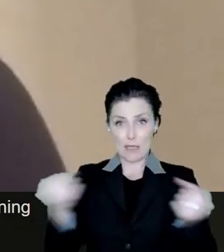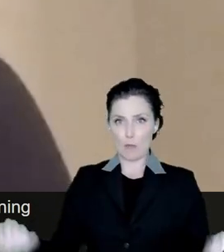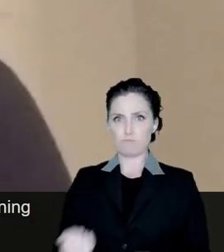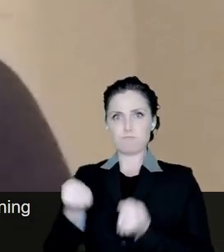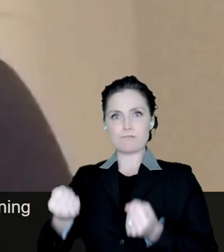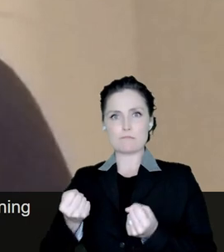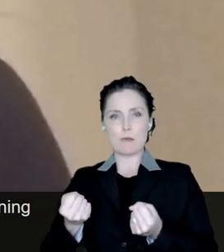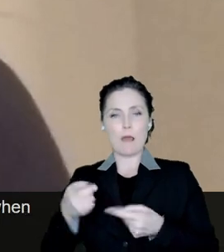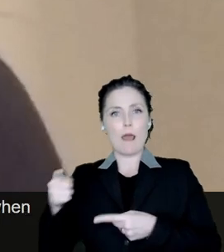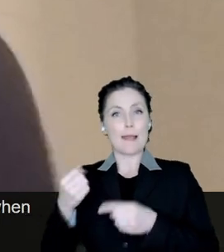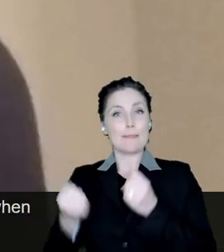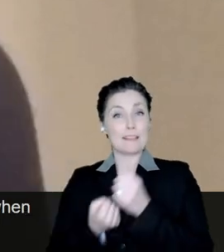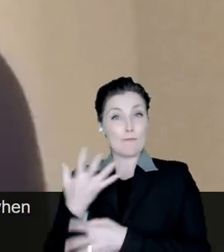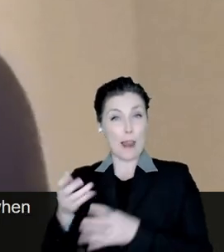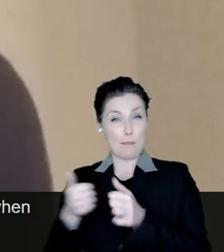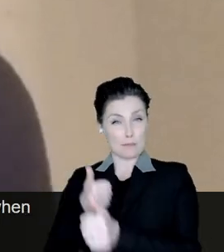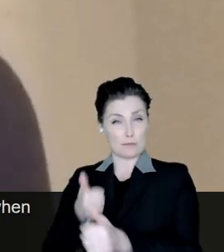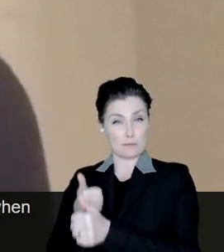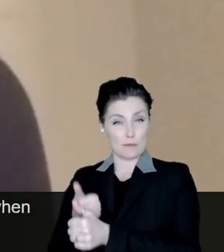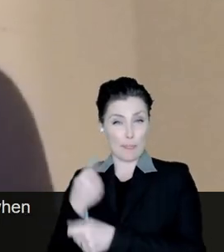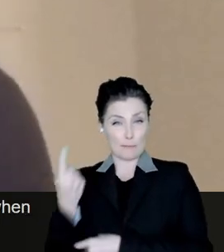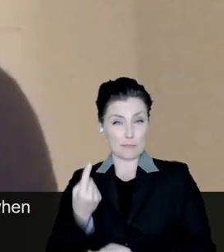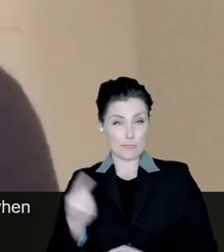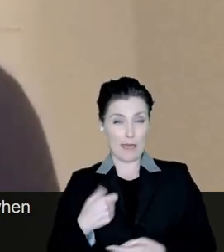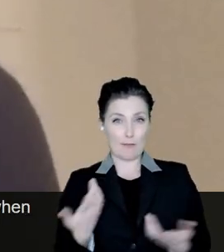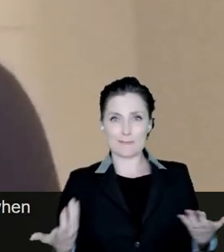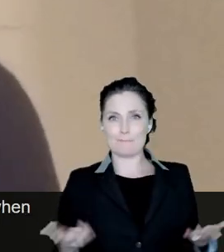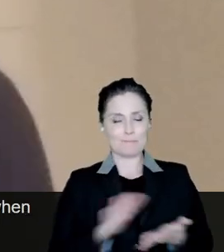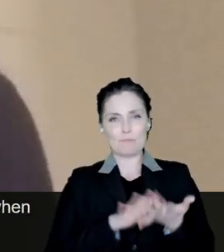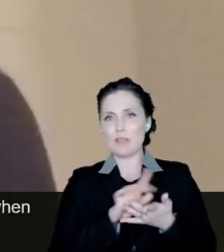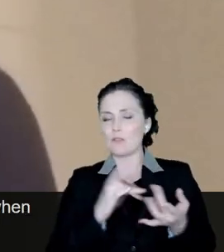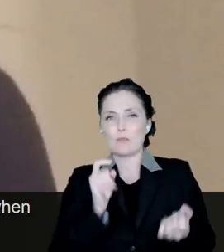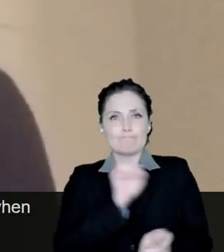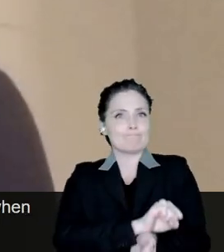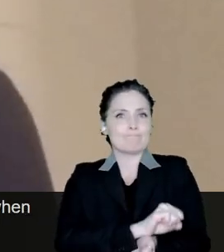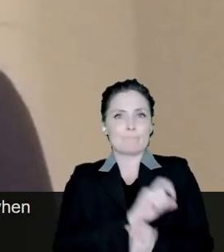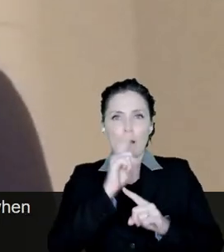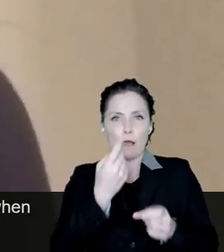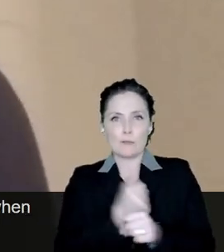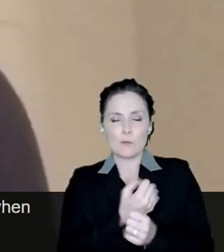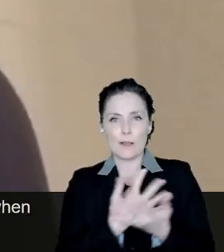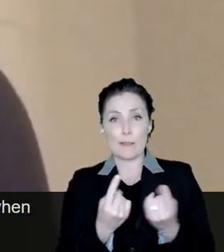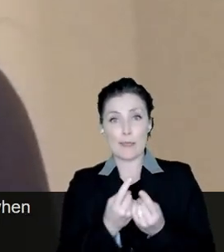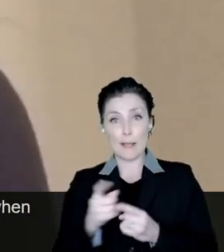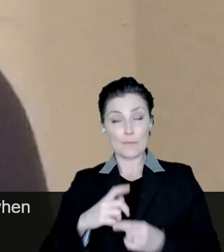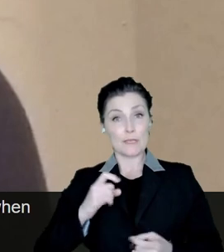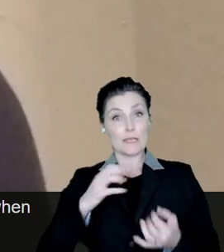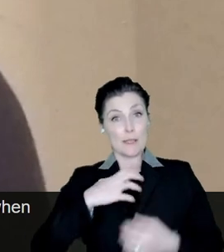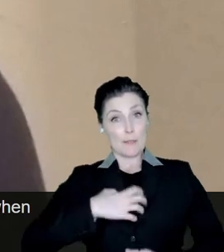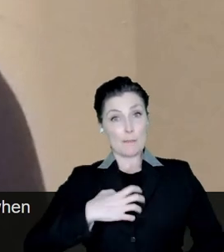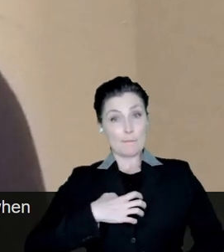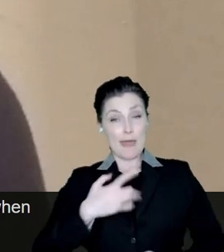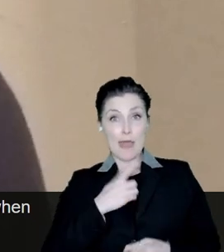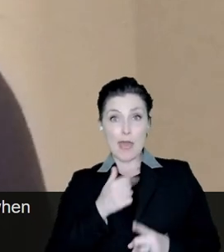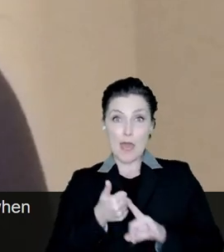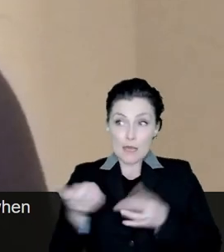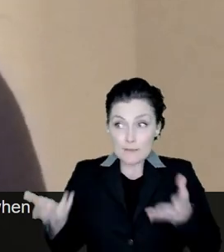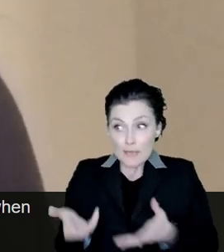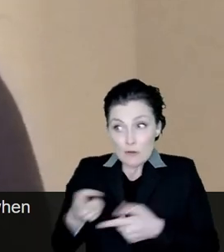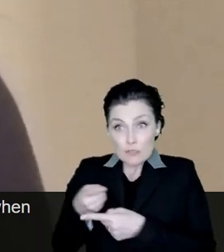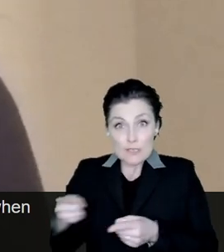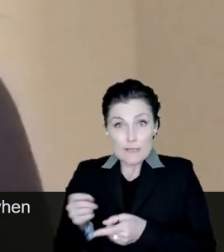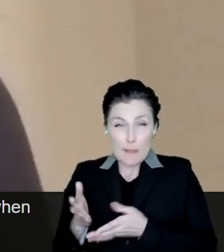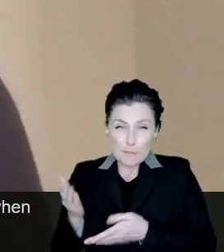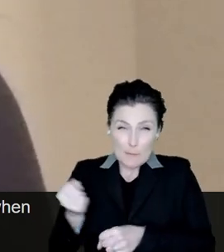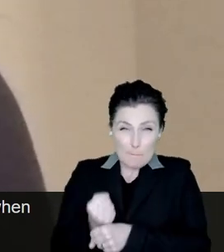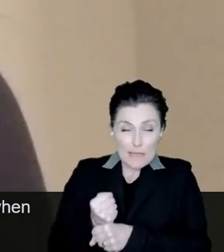And despite that, the London plan under Sadiq Khan pushes for affordable housing, pushes developers in the right direction, and fights